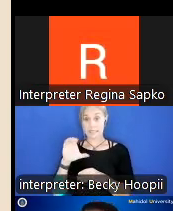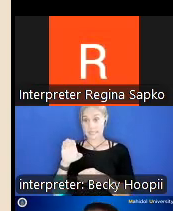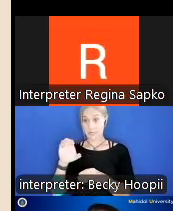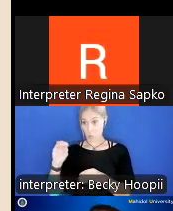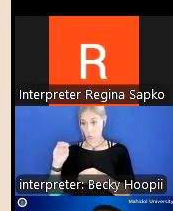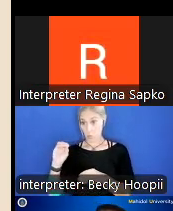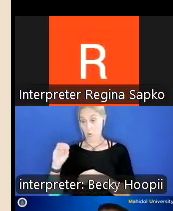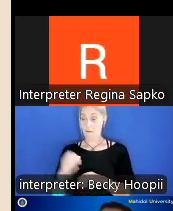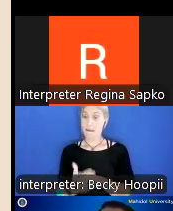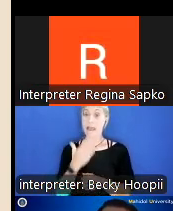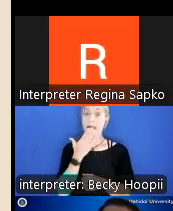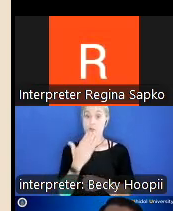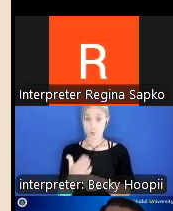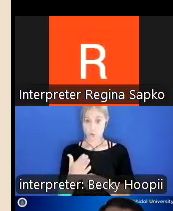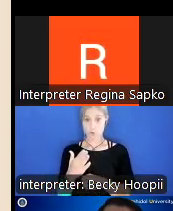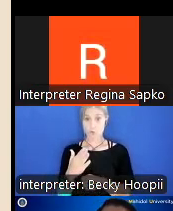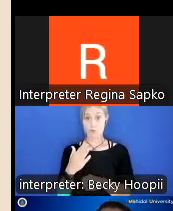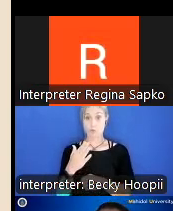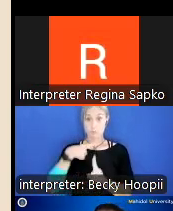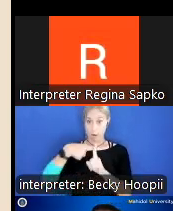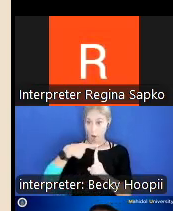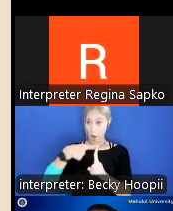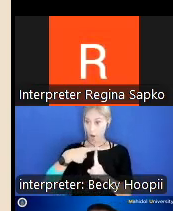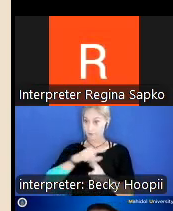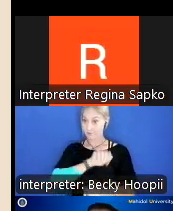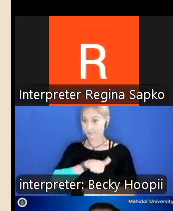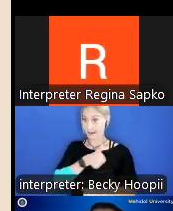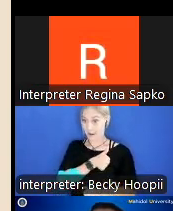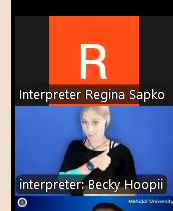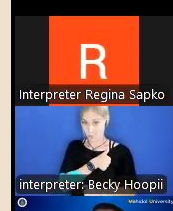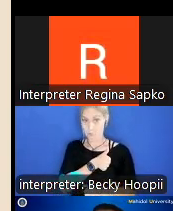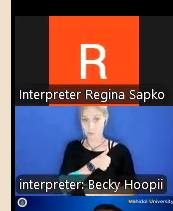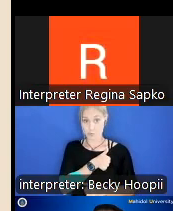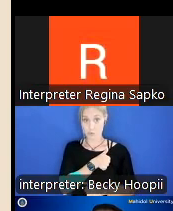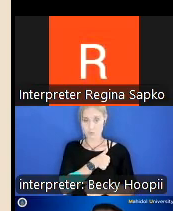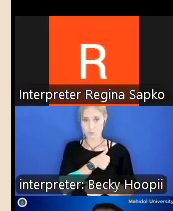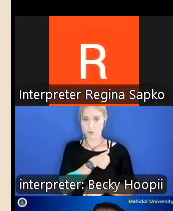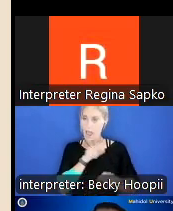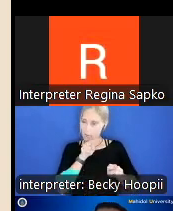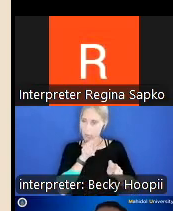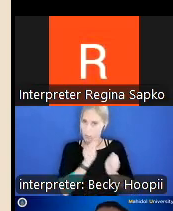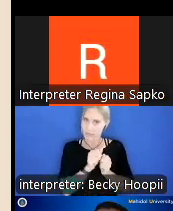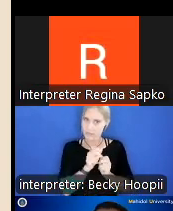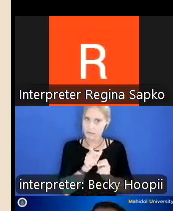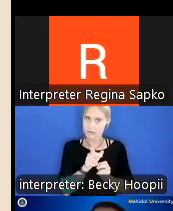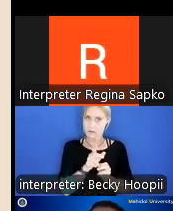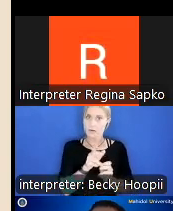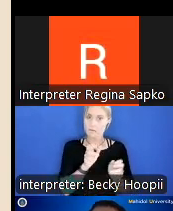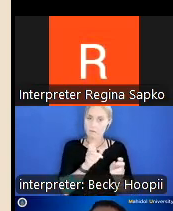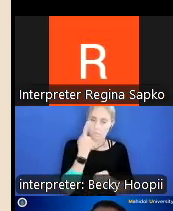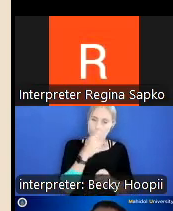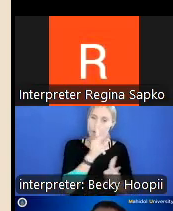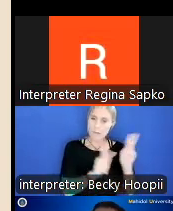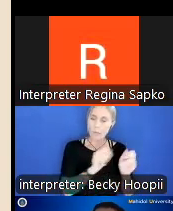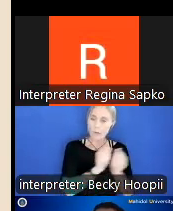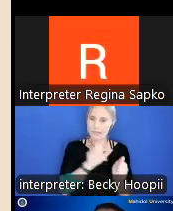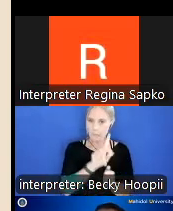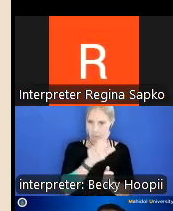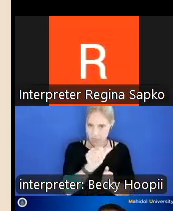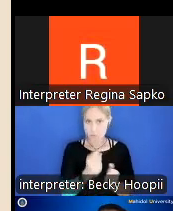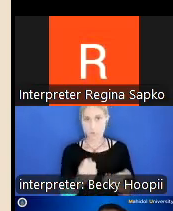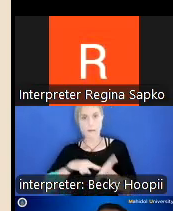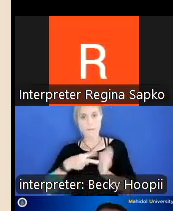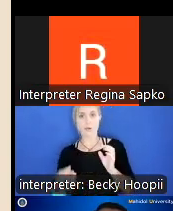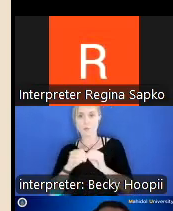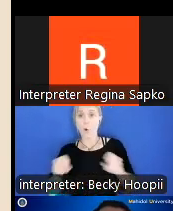good positive attitude for a person with disability is more opportunity for a person with disability in terms